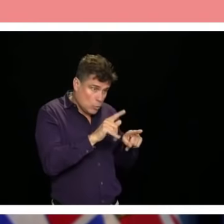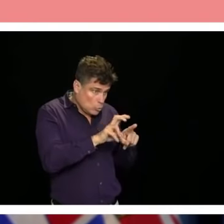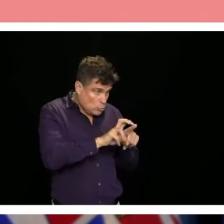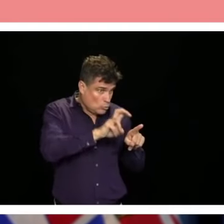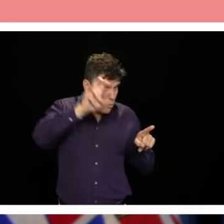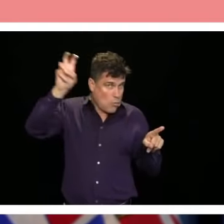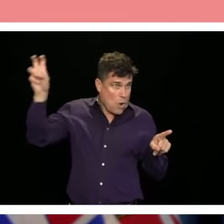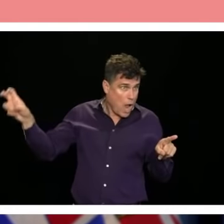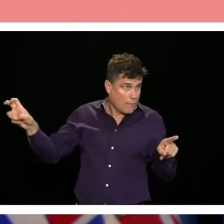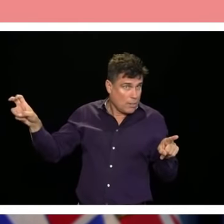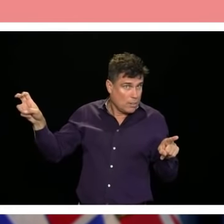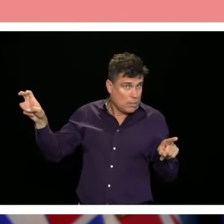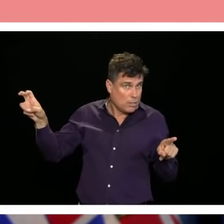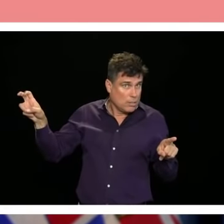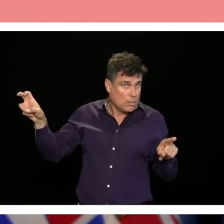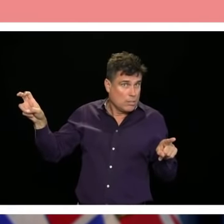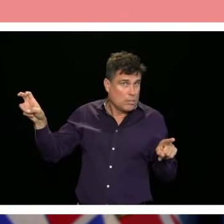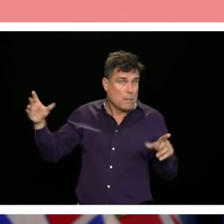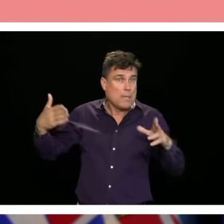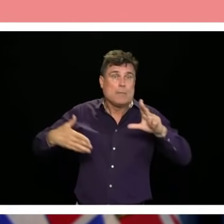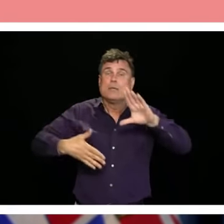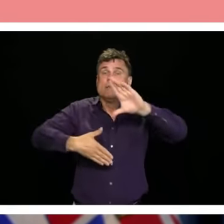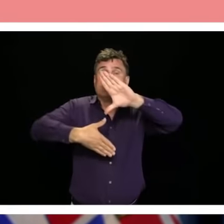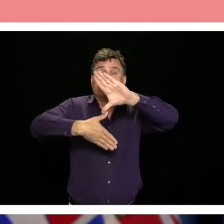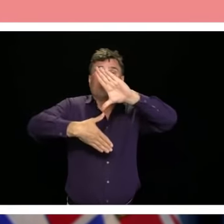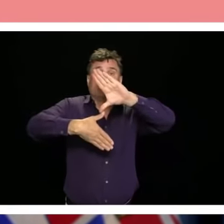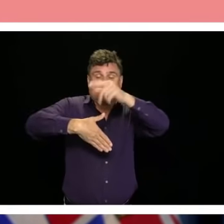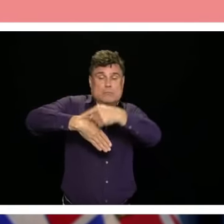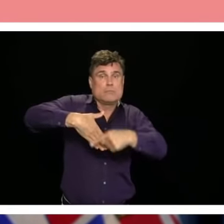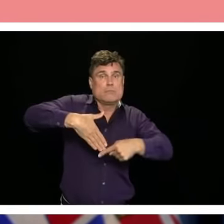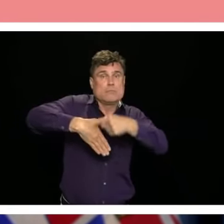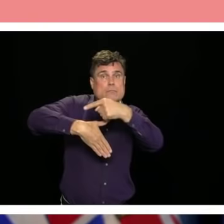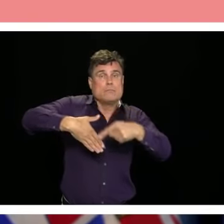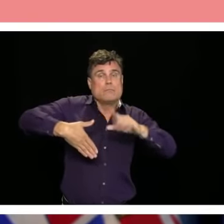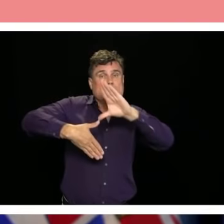from the repatriation flights to India. We know there's been